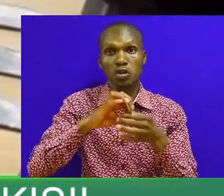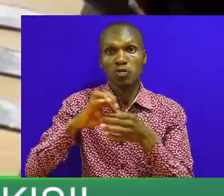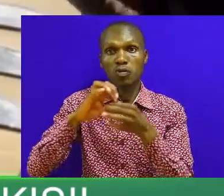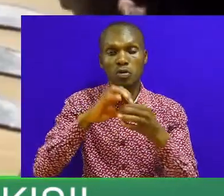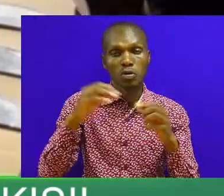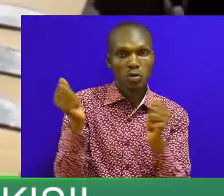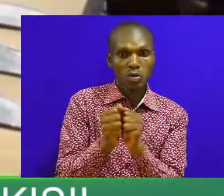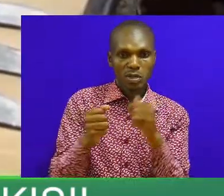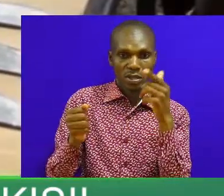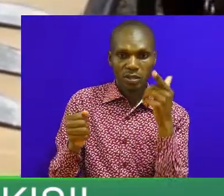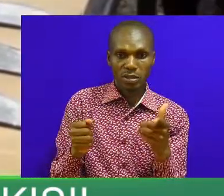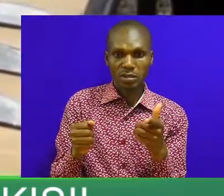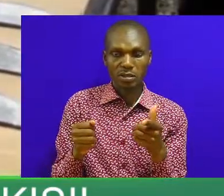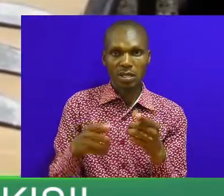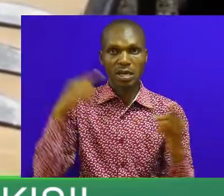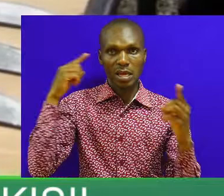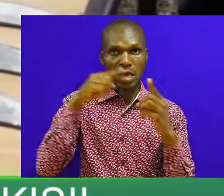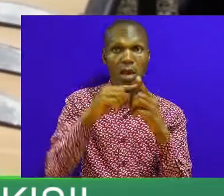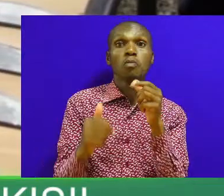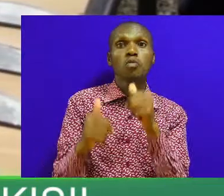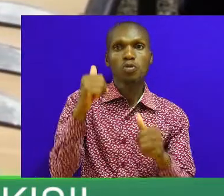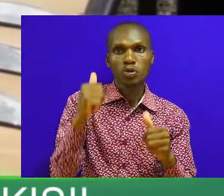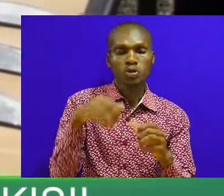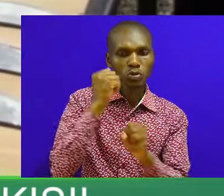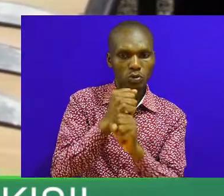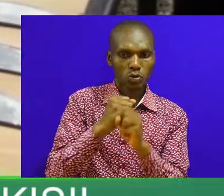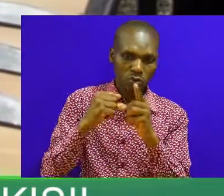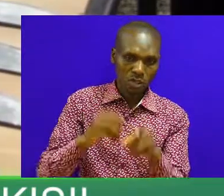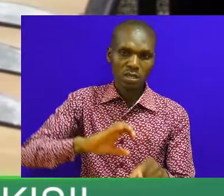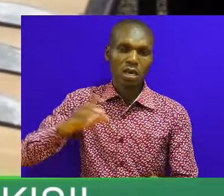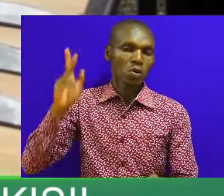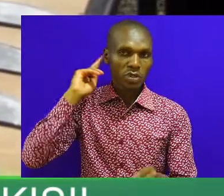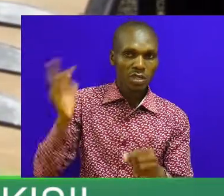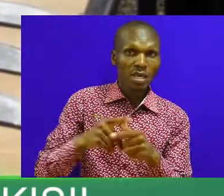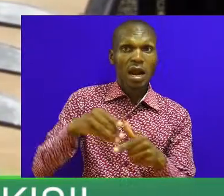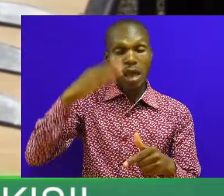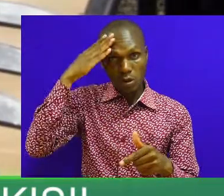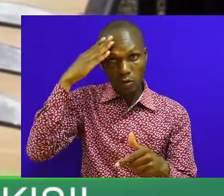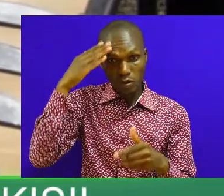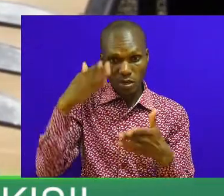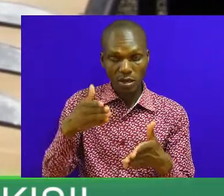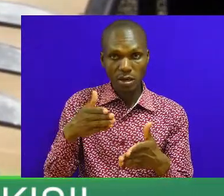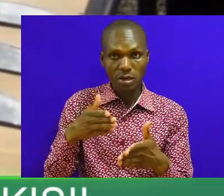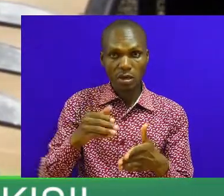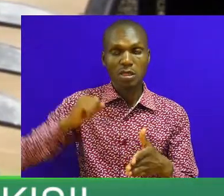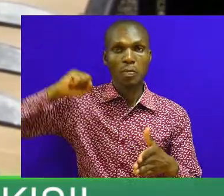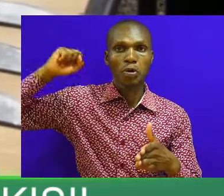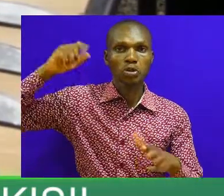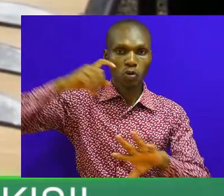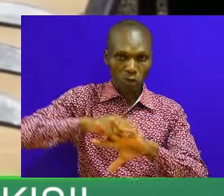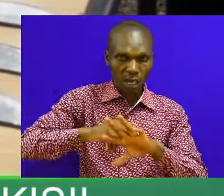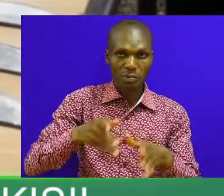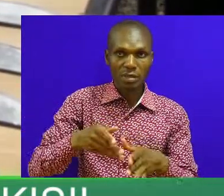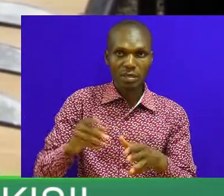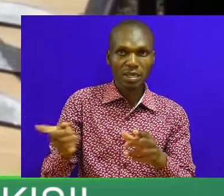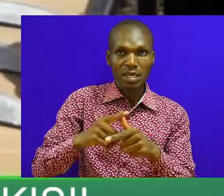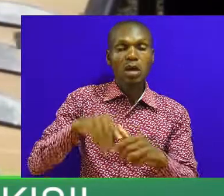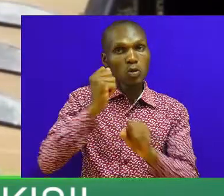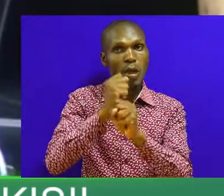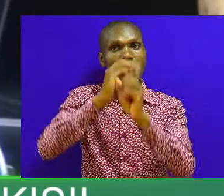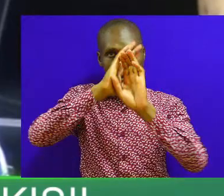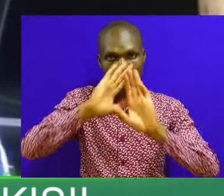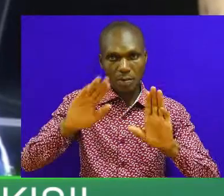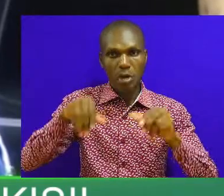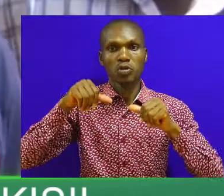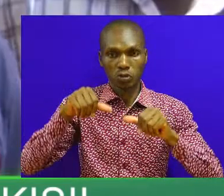what are they intending to do in this peaceful county. I know there are political tensions, political campaigns that are going